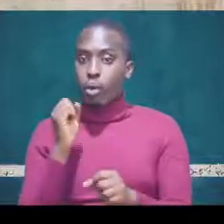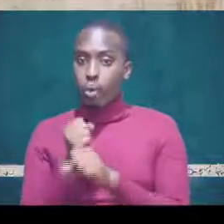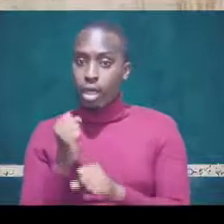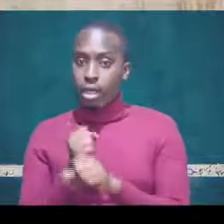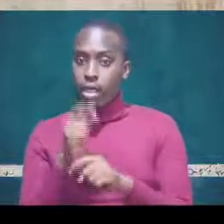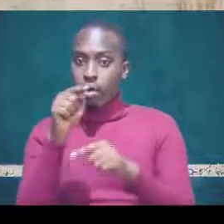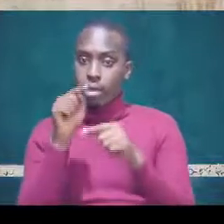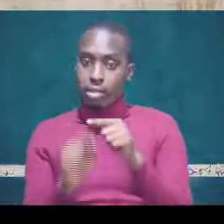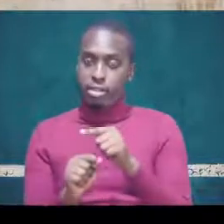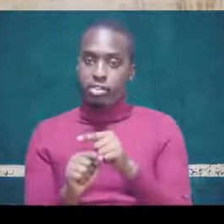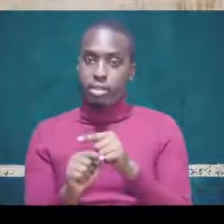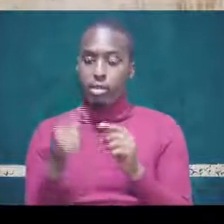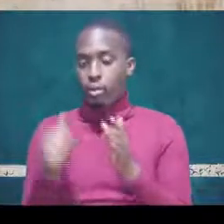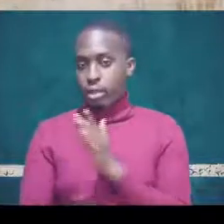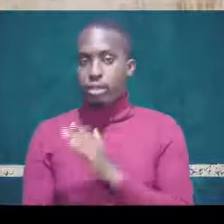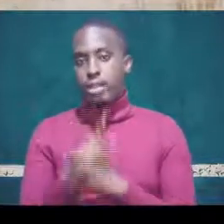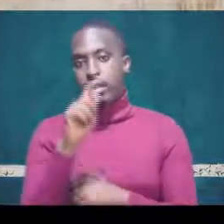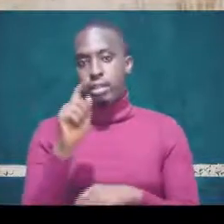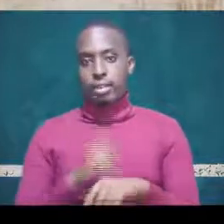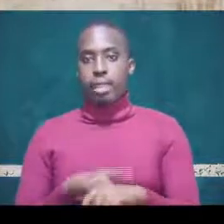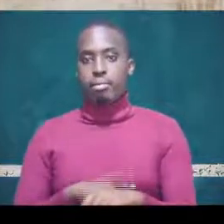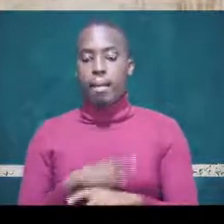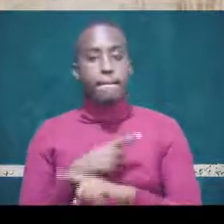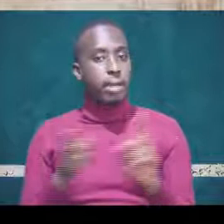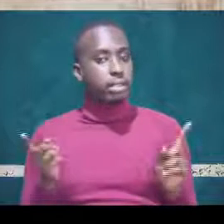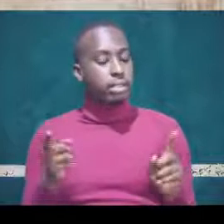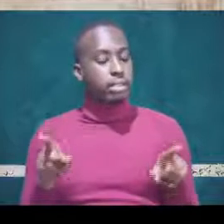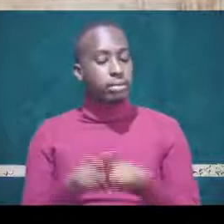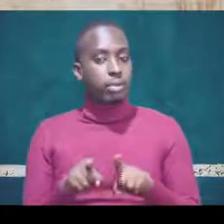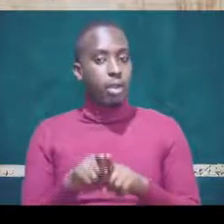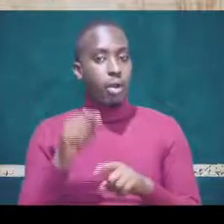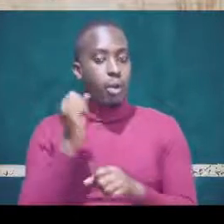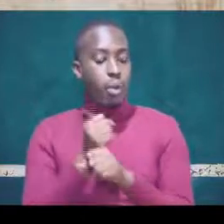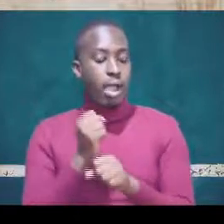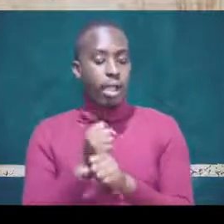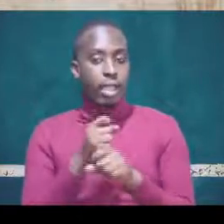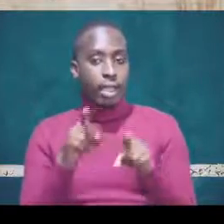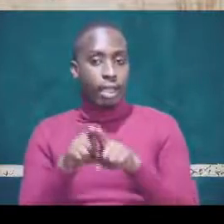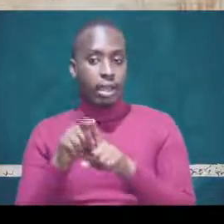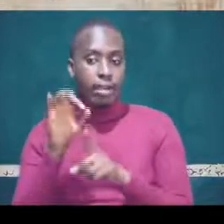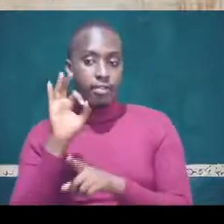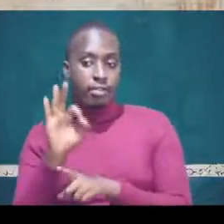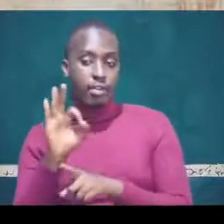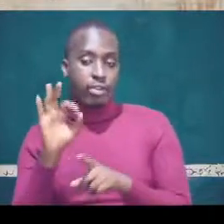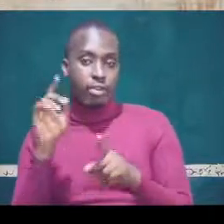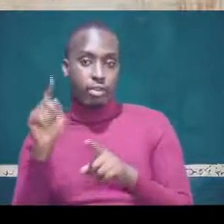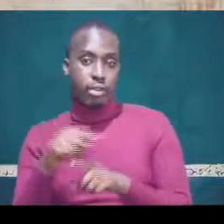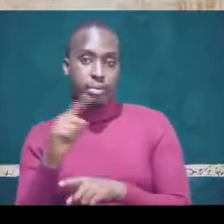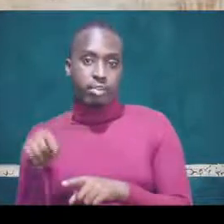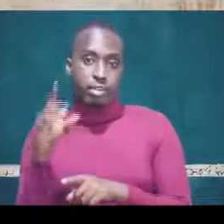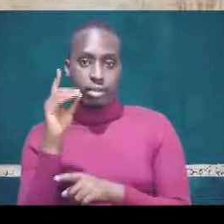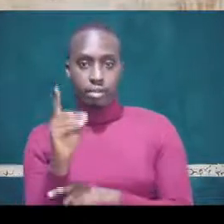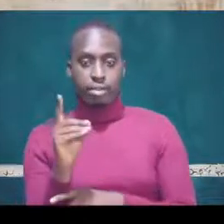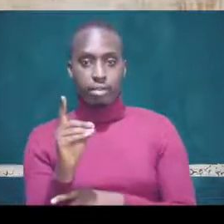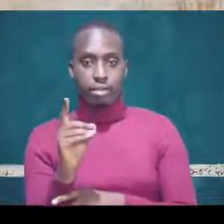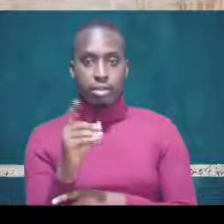done over what? Over time. But work done itself is equal to force times what?